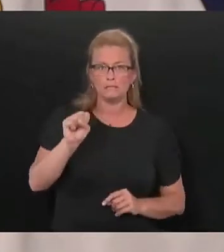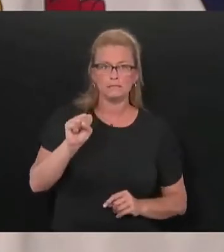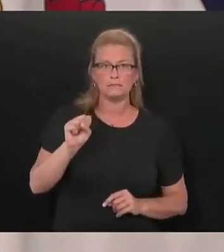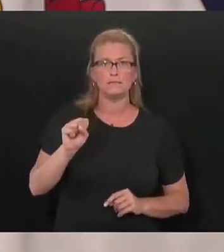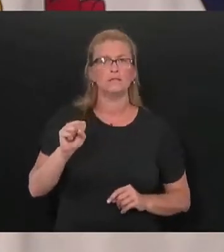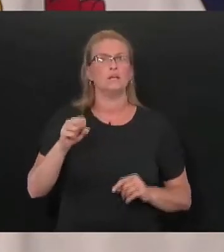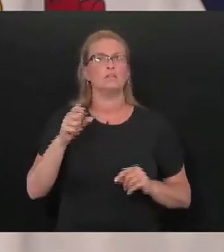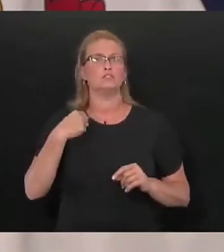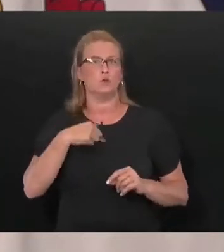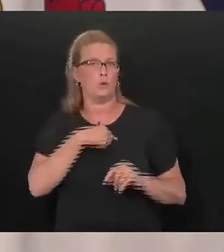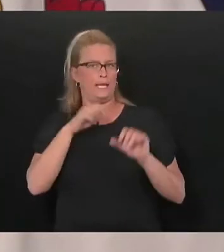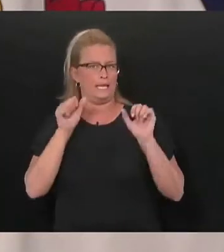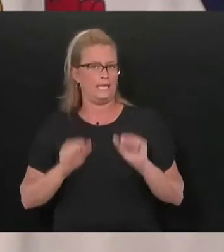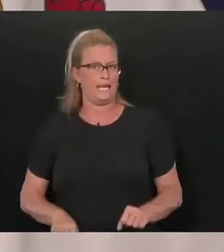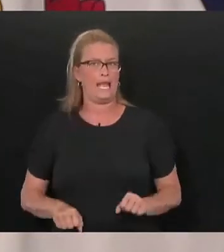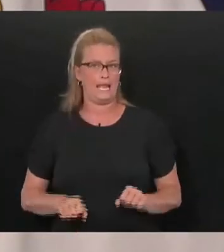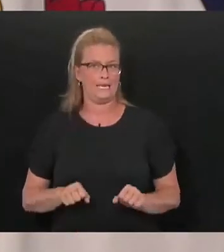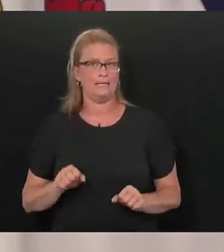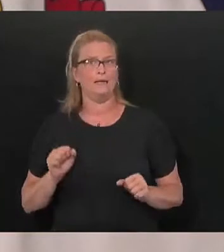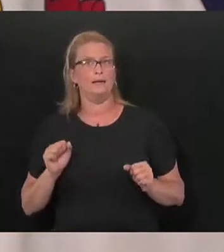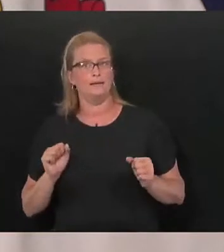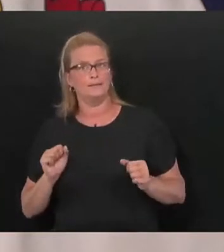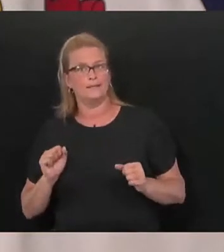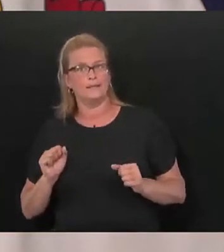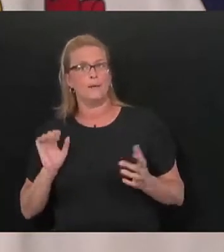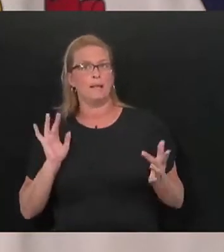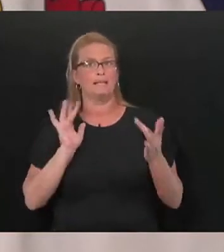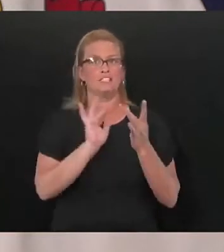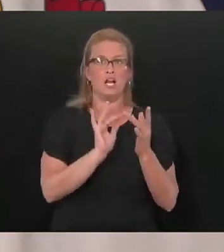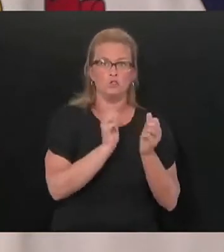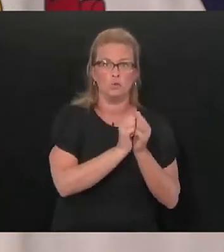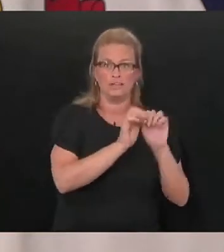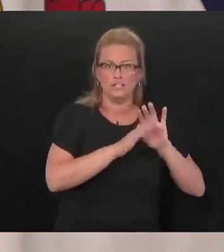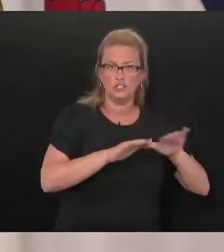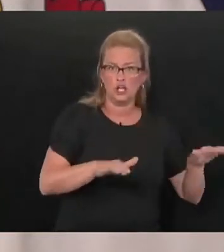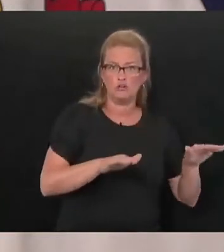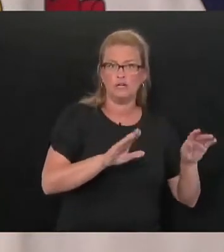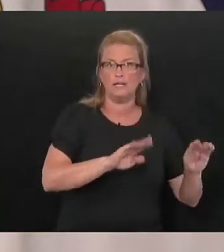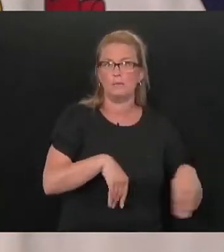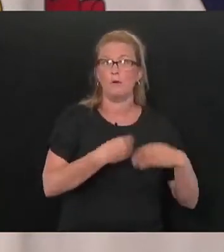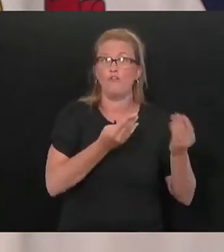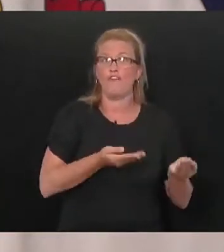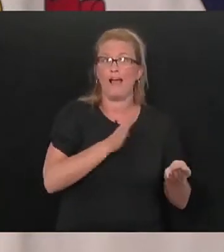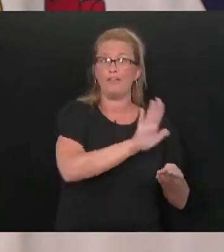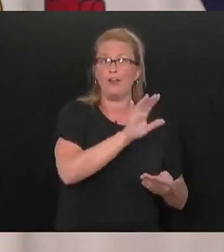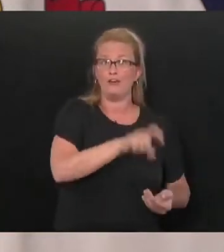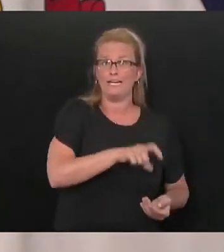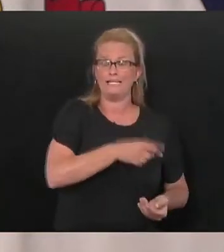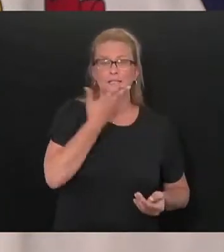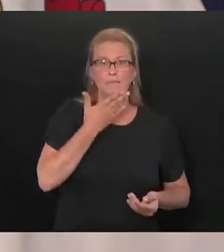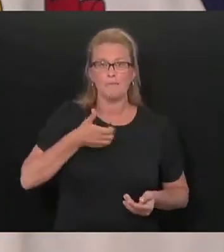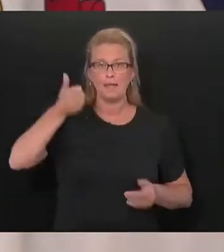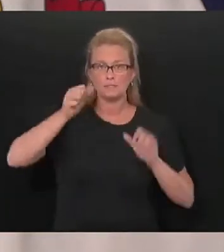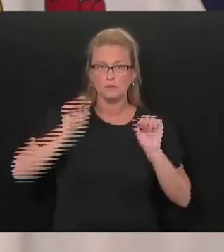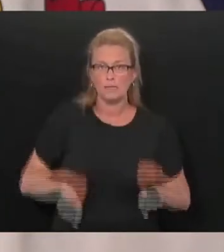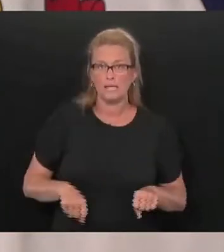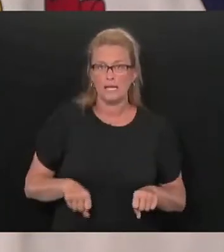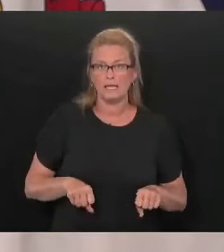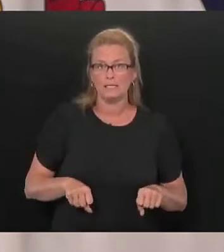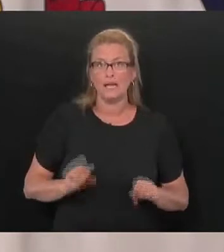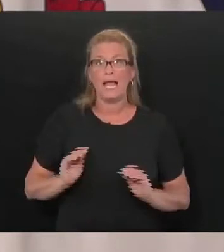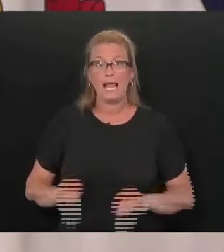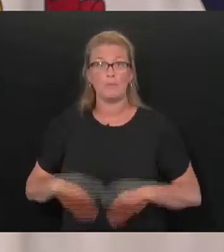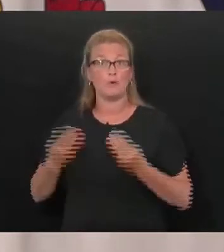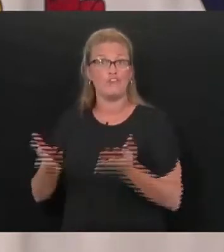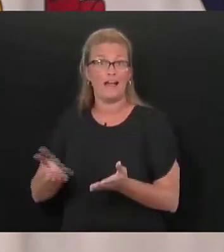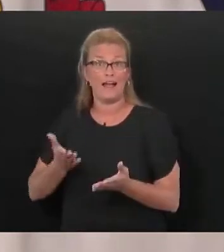can absolutely get our kids to these needs as best we possibly can and provide